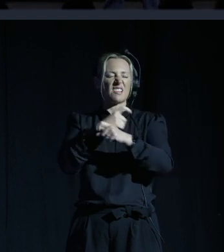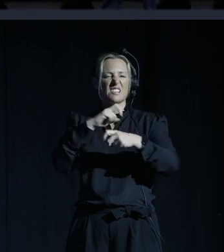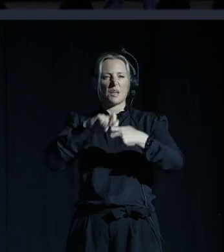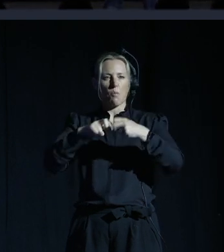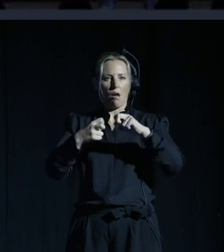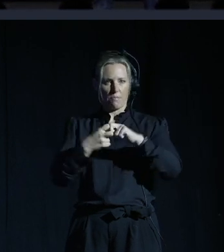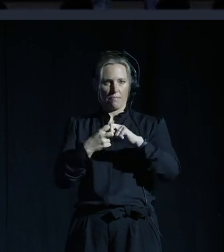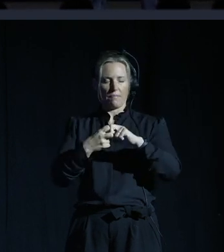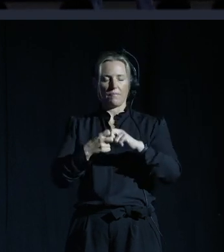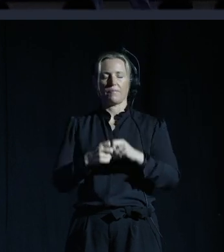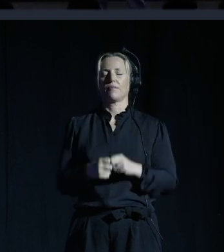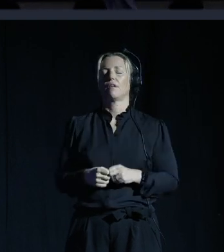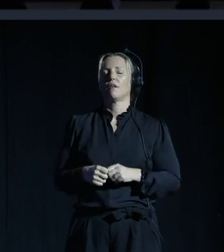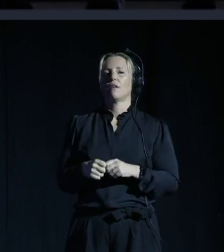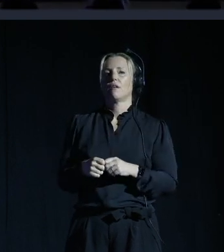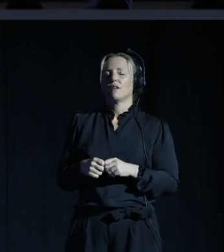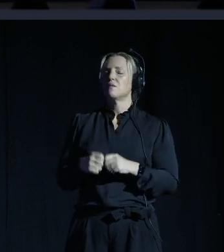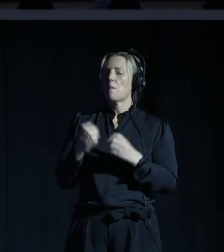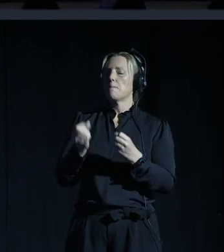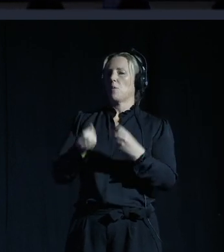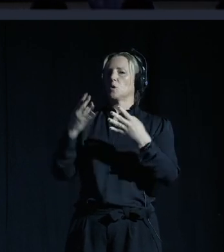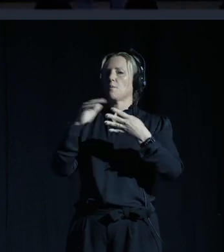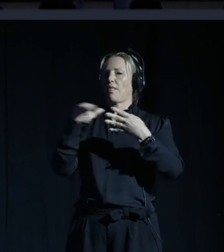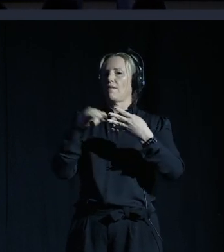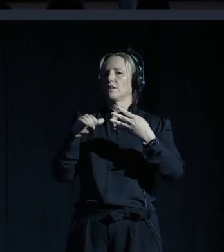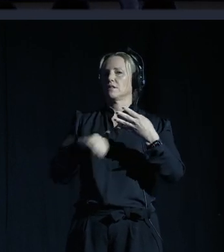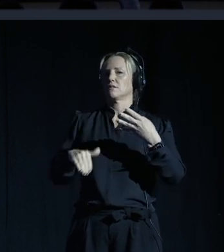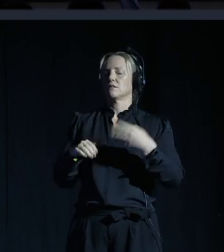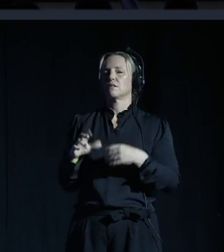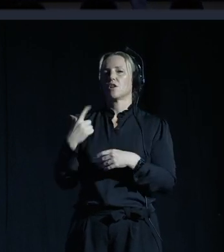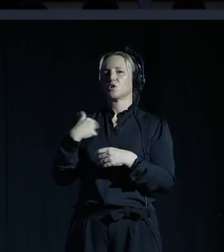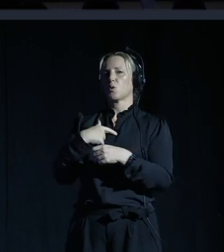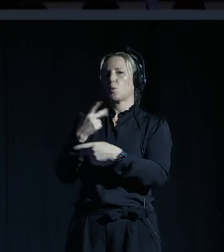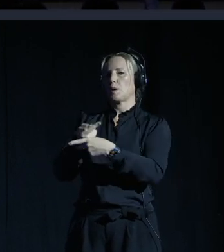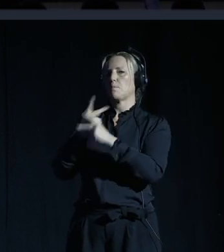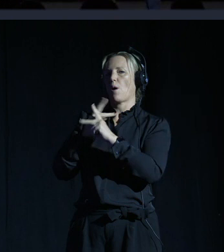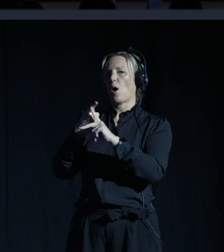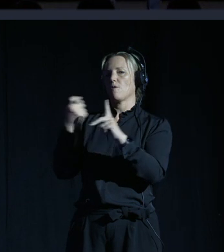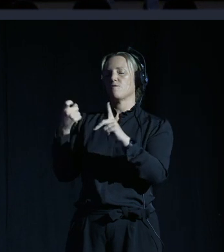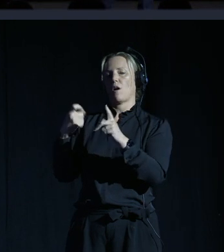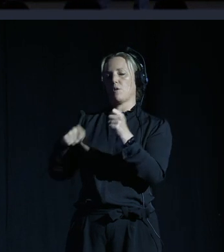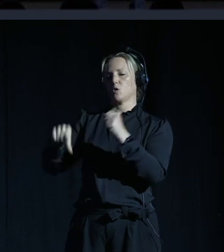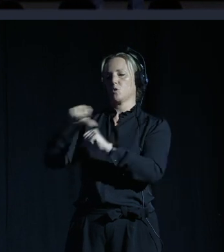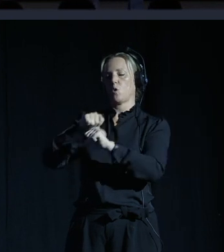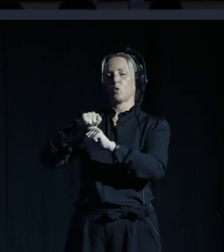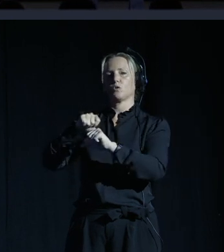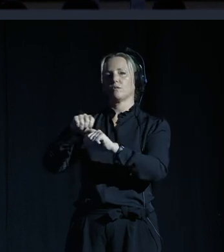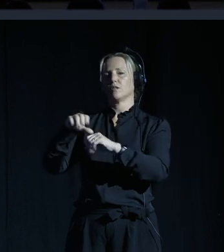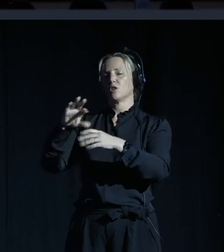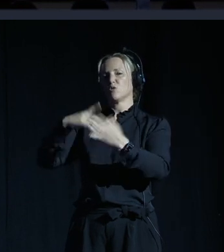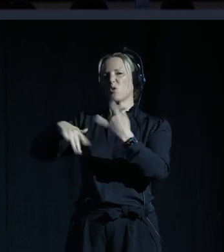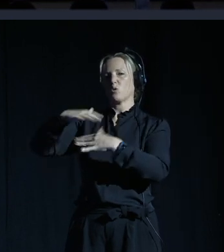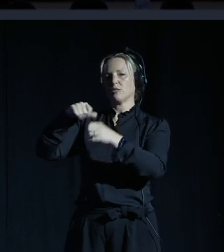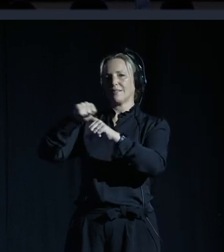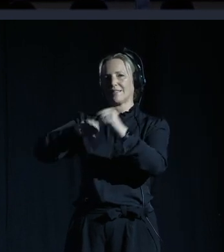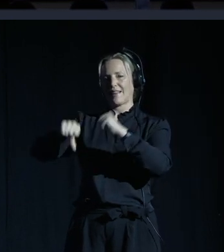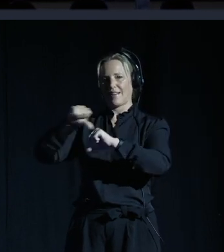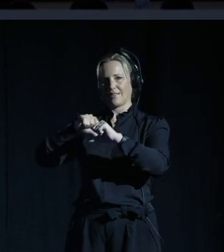So, borrowing from a bit of a social science framework, we looked at it in 3 ways: at the